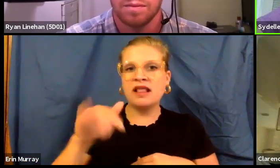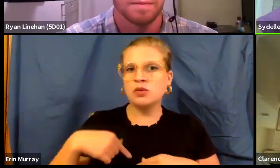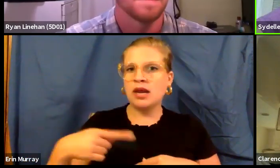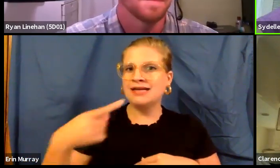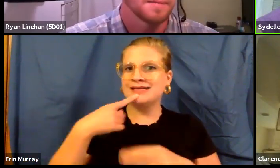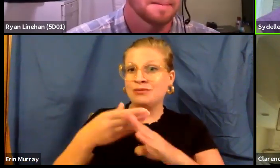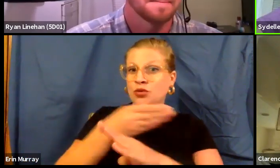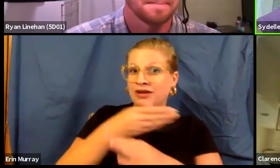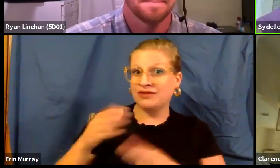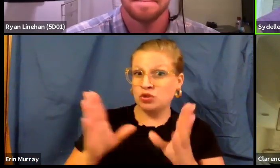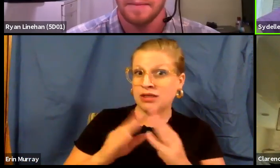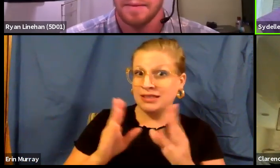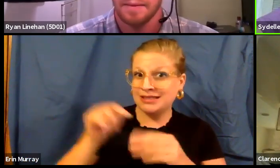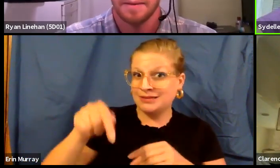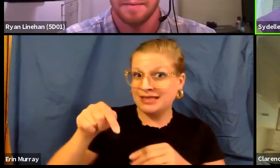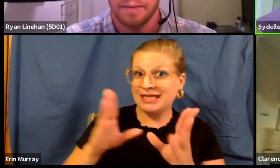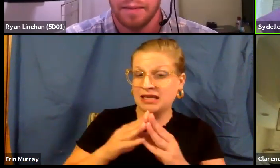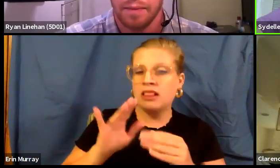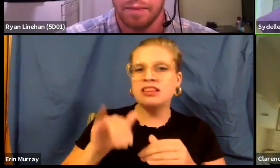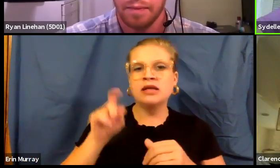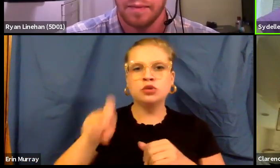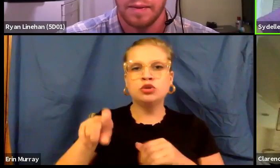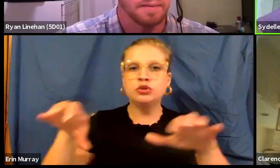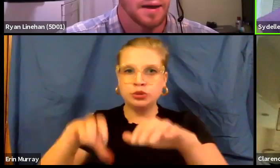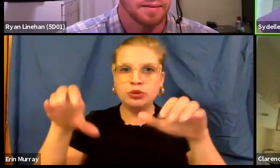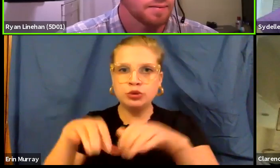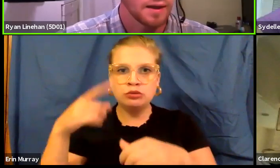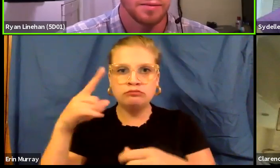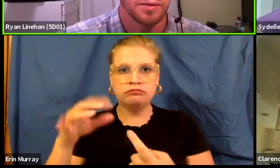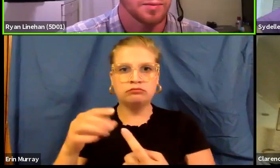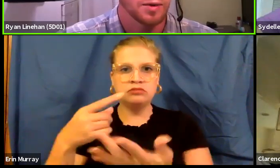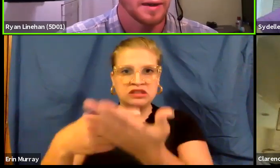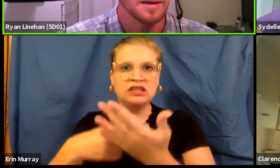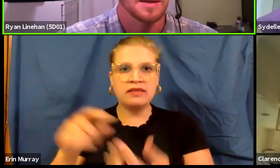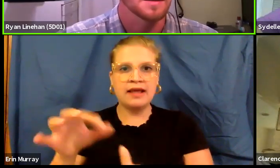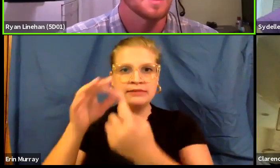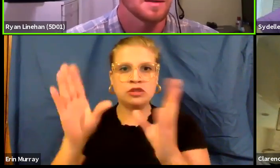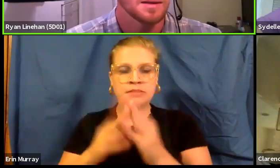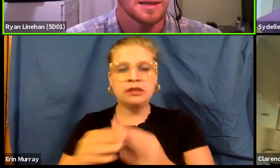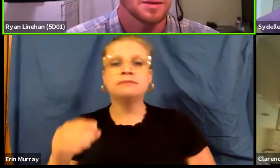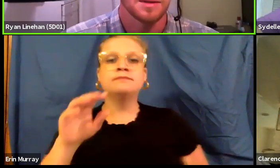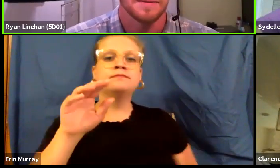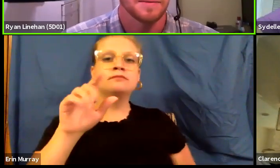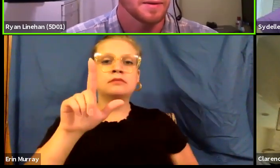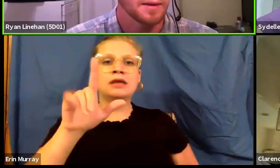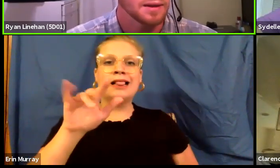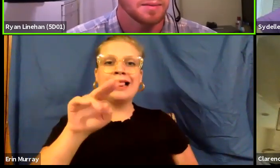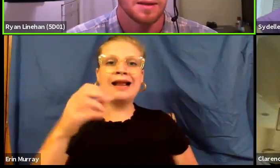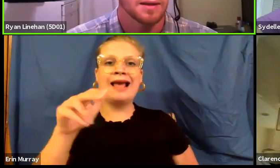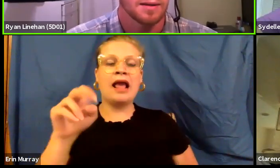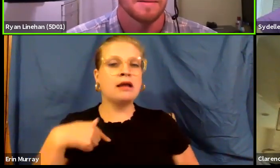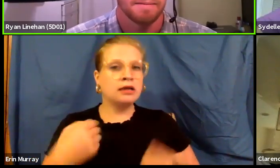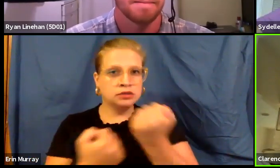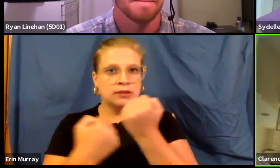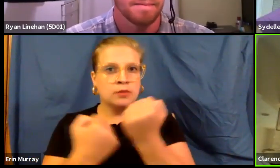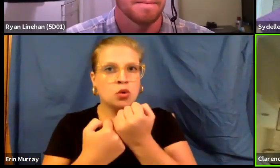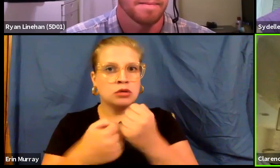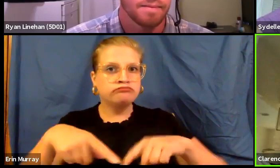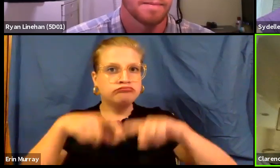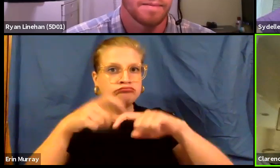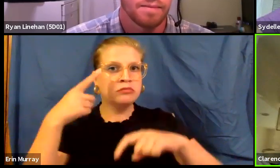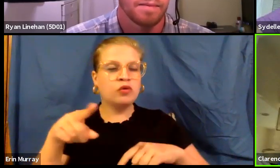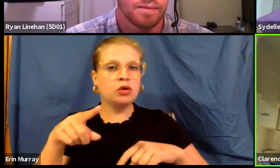meeting. And I think that that's the direction we should move in at this point. I will support that. Let's table this for the next meeting. Let's table this item since